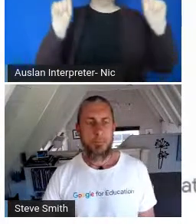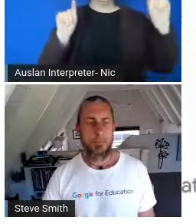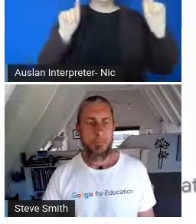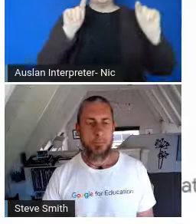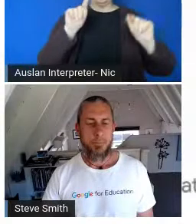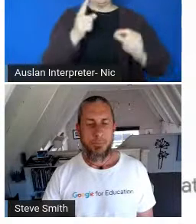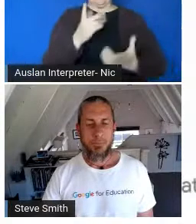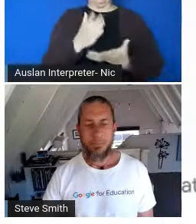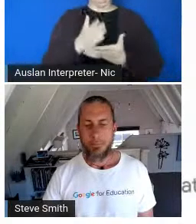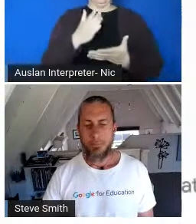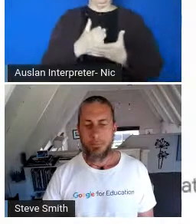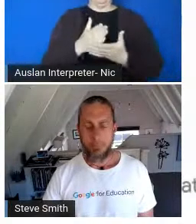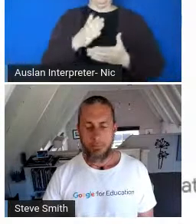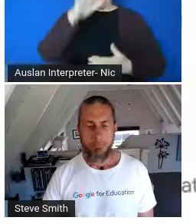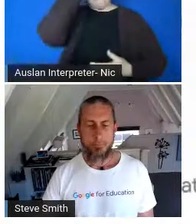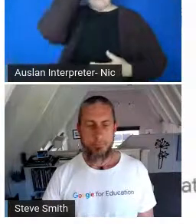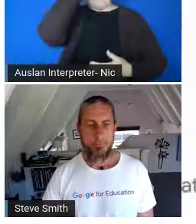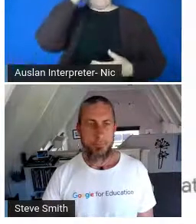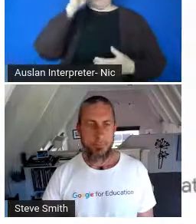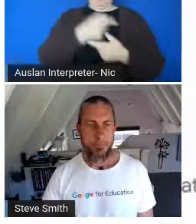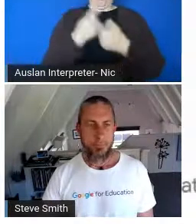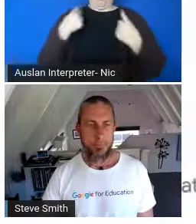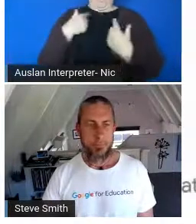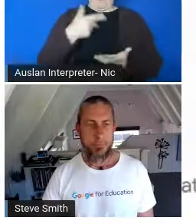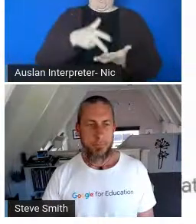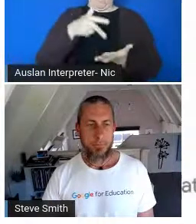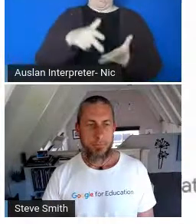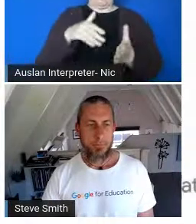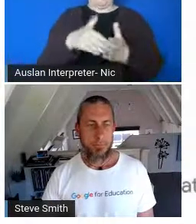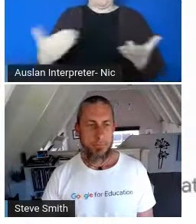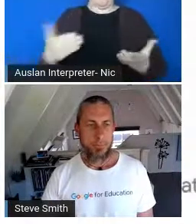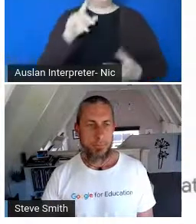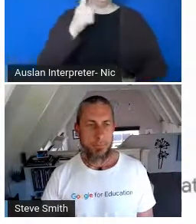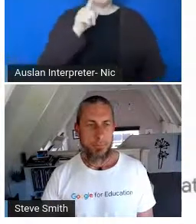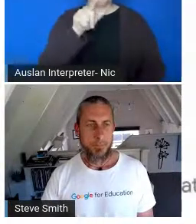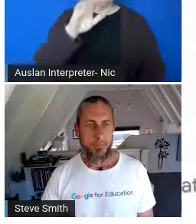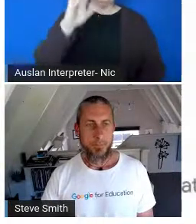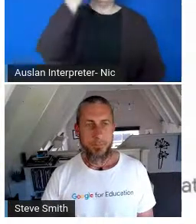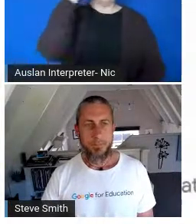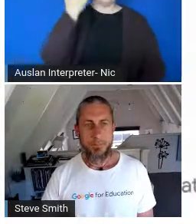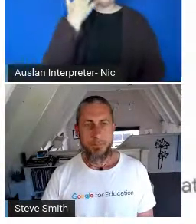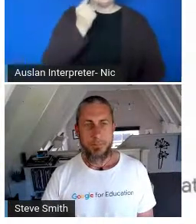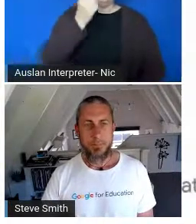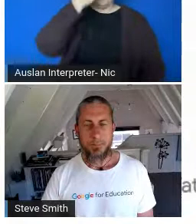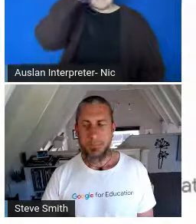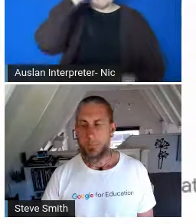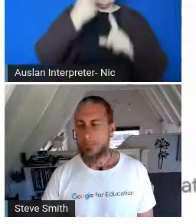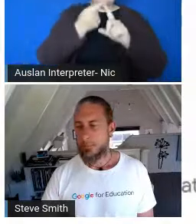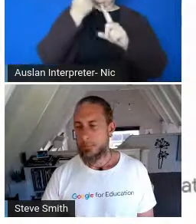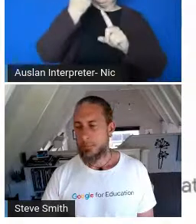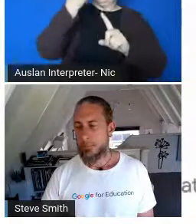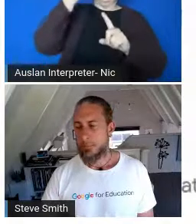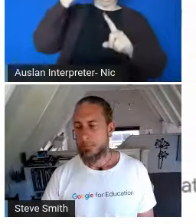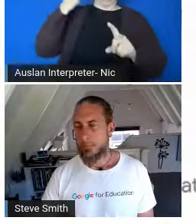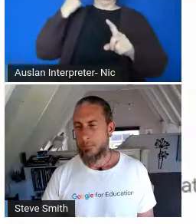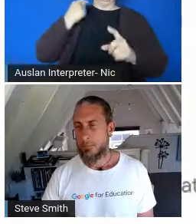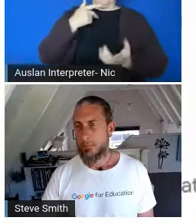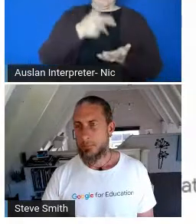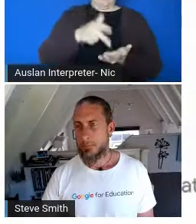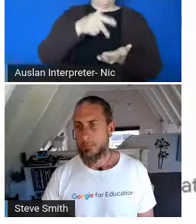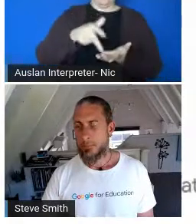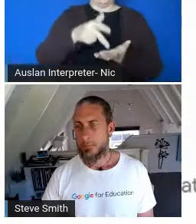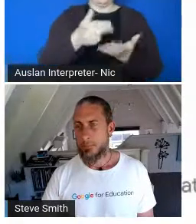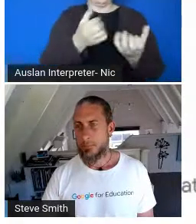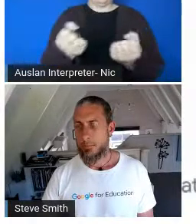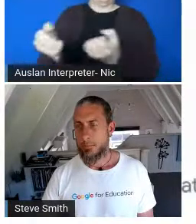someone has walked here before us. And I want to acknowledge ancestors, past, present, and emerging, and any Aboriginal and Torres Strait Islander people or